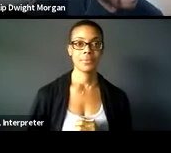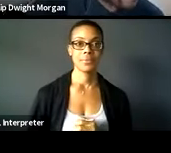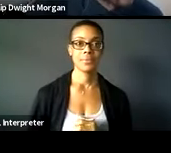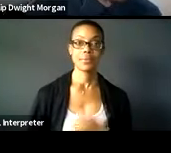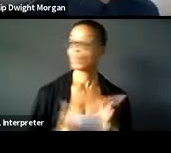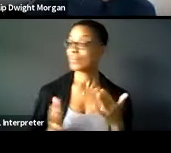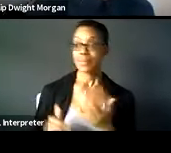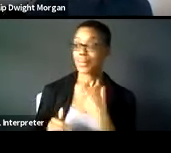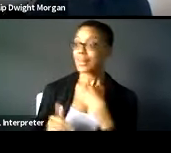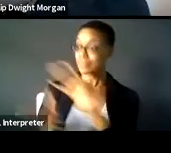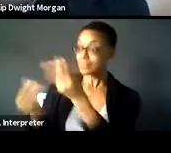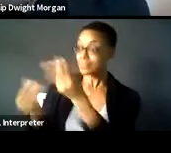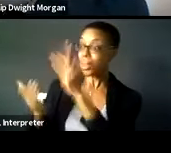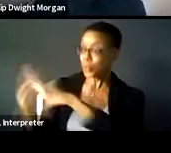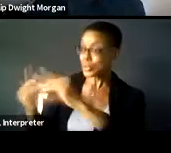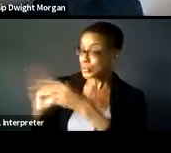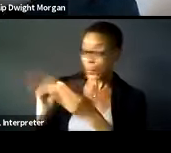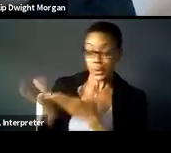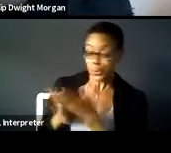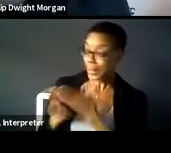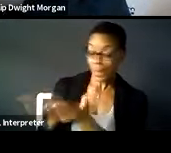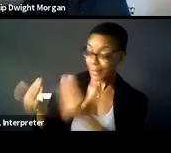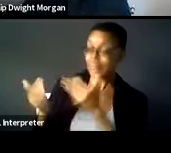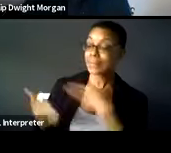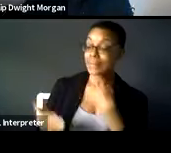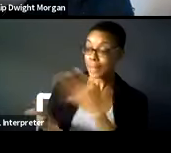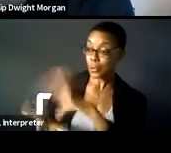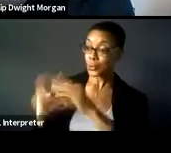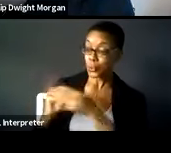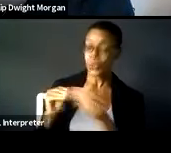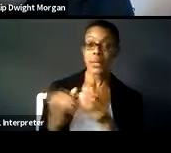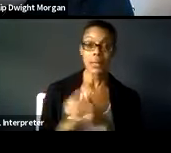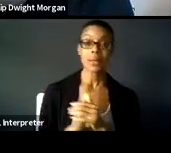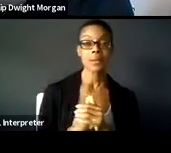Just tell your story. That's okay. You know, it's